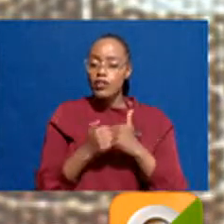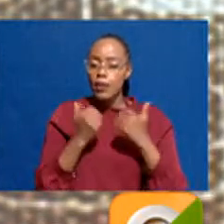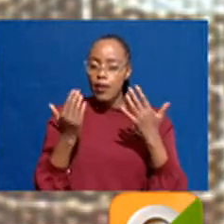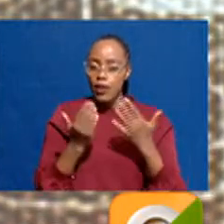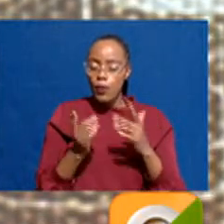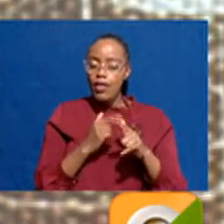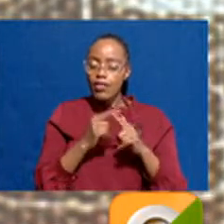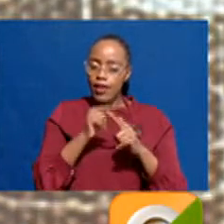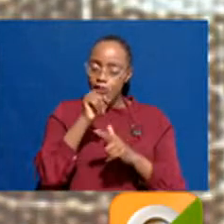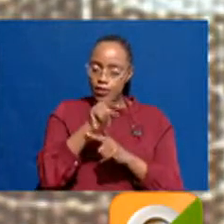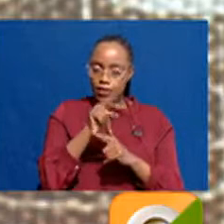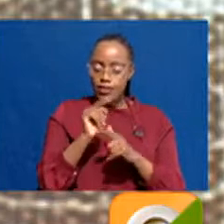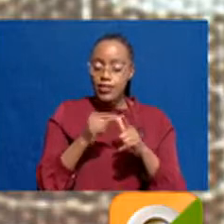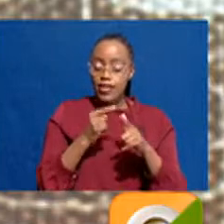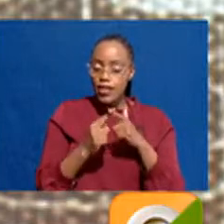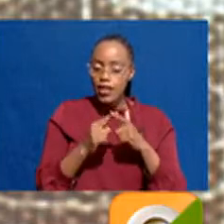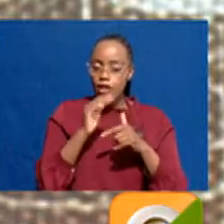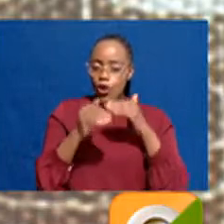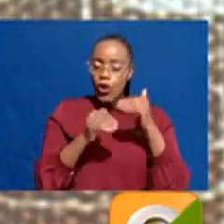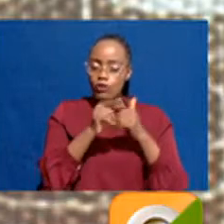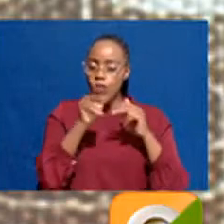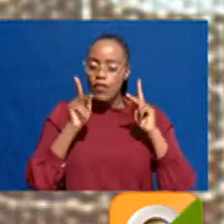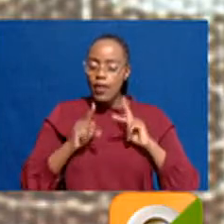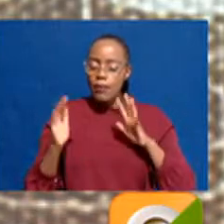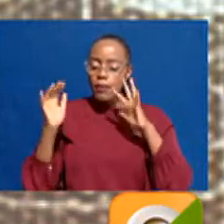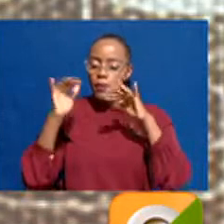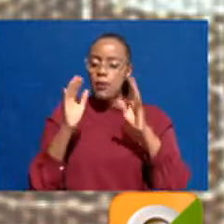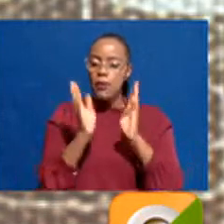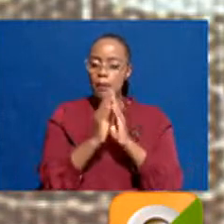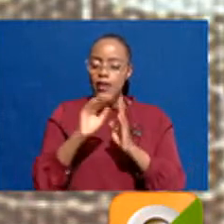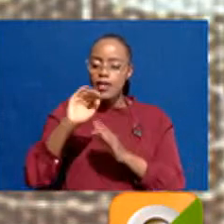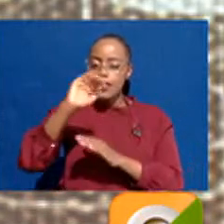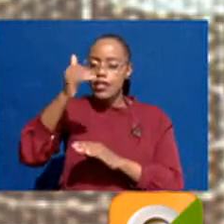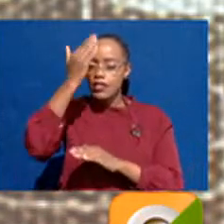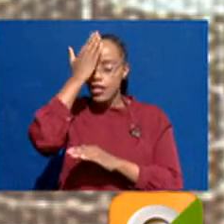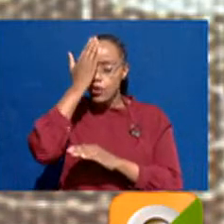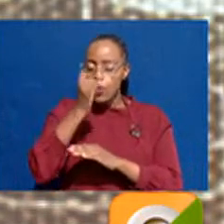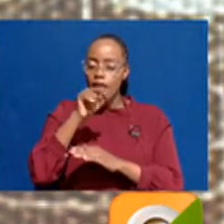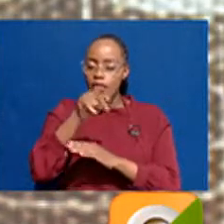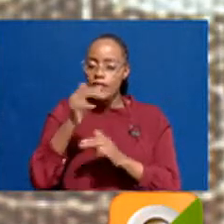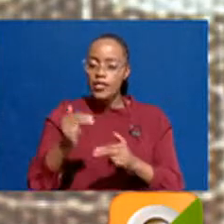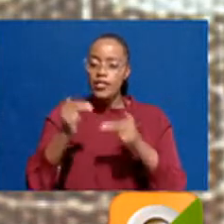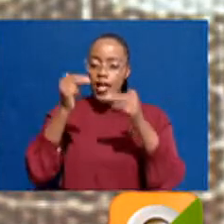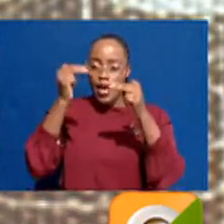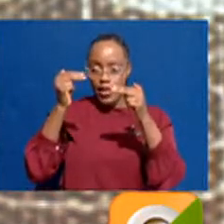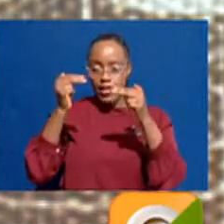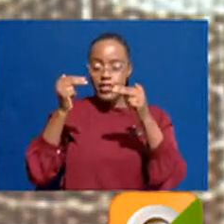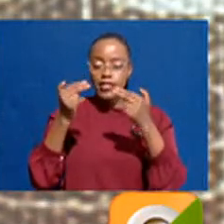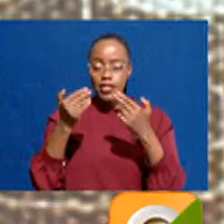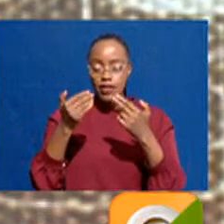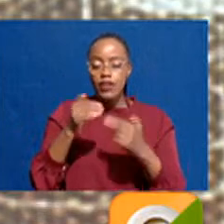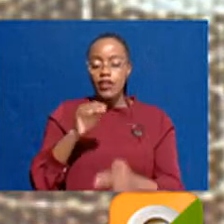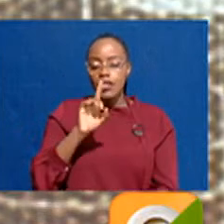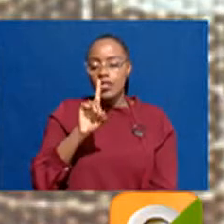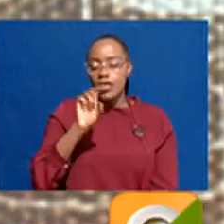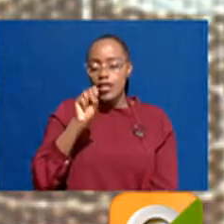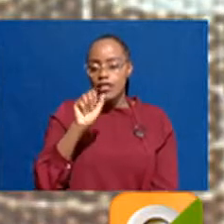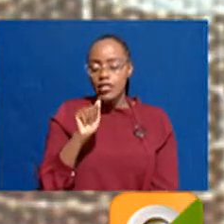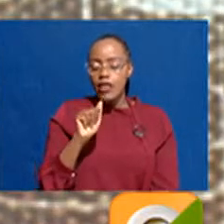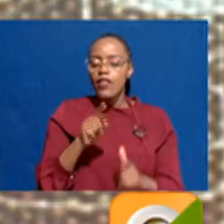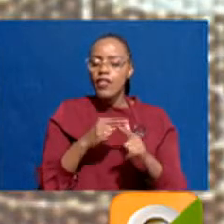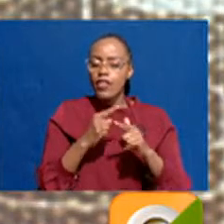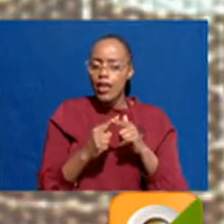the tendency then was everybody converging on cities because cities pays the highest DSA. Mm-hmm.